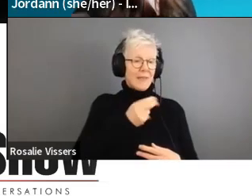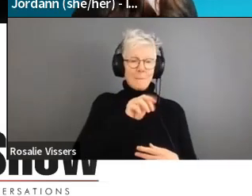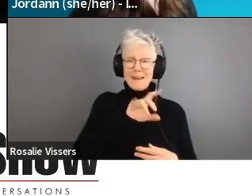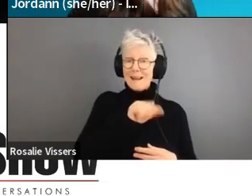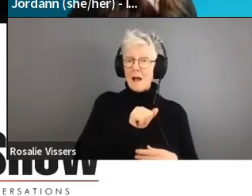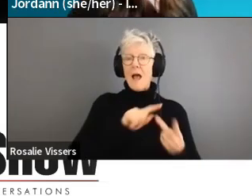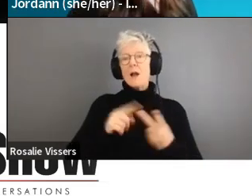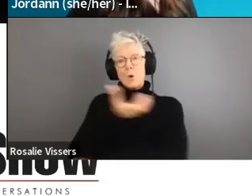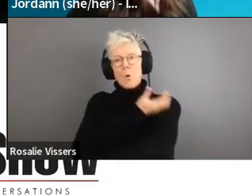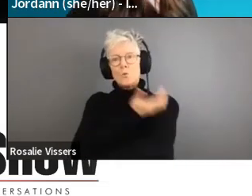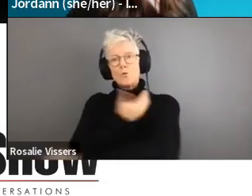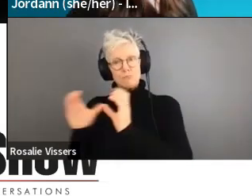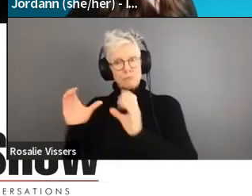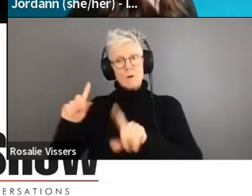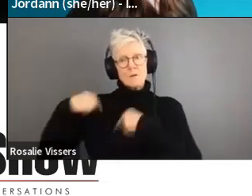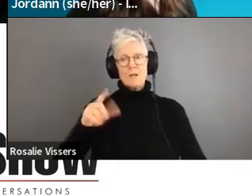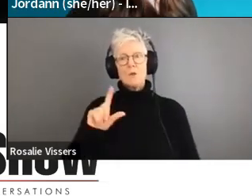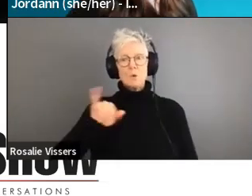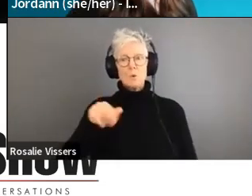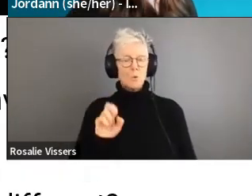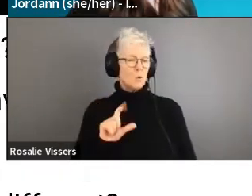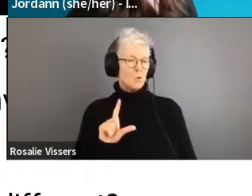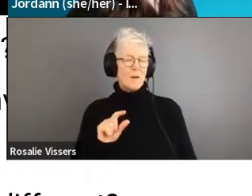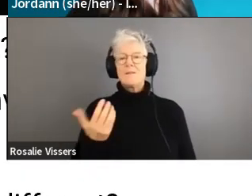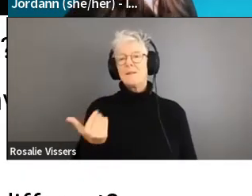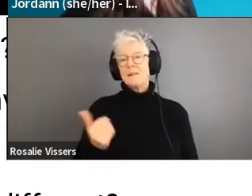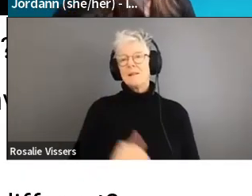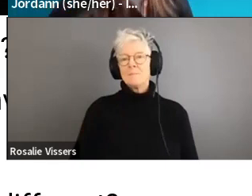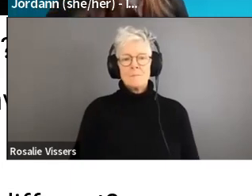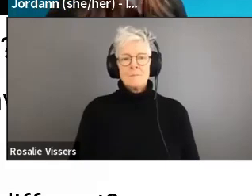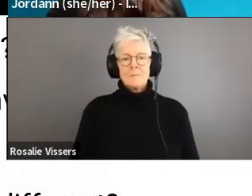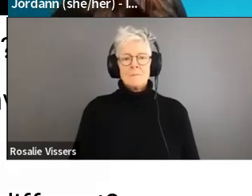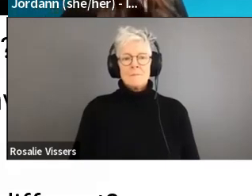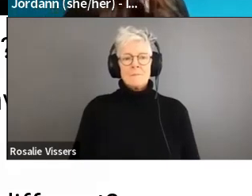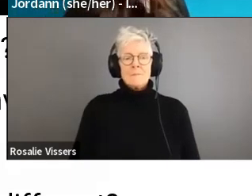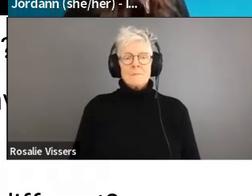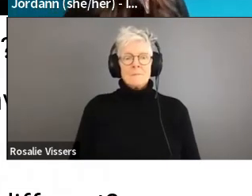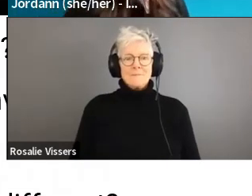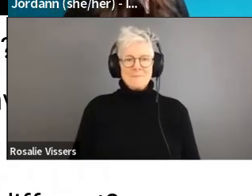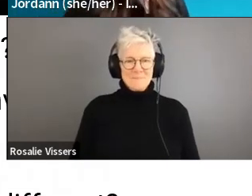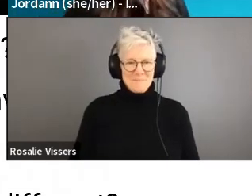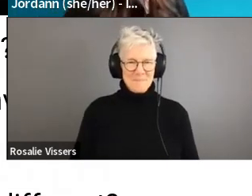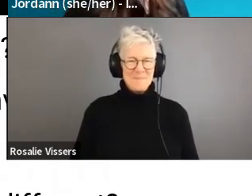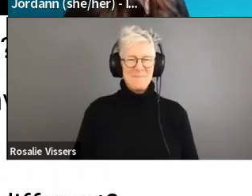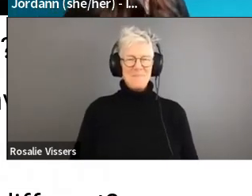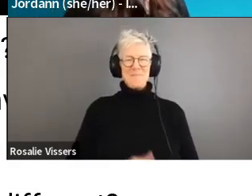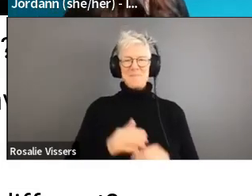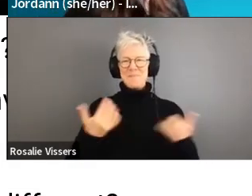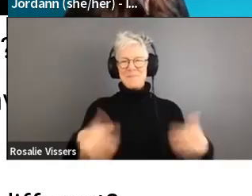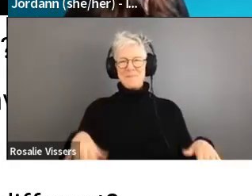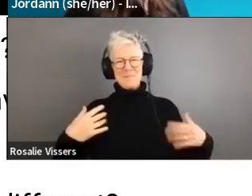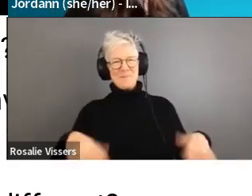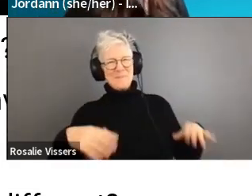certified coach since June 2015. Before I hand it over to Dr. Vibe, I wanted to Wow.